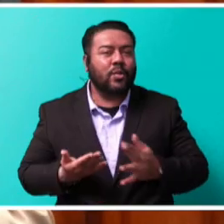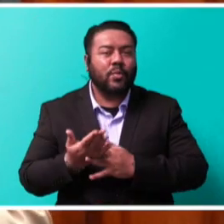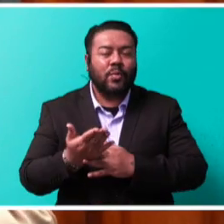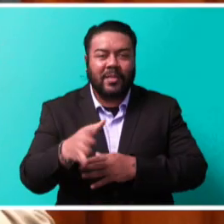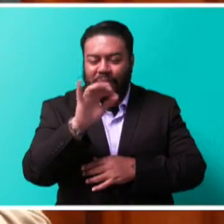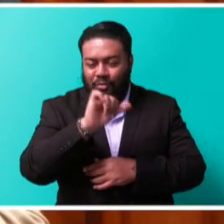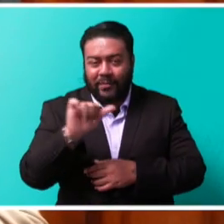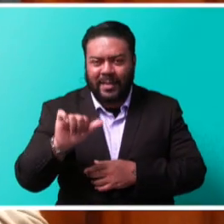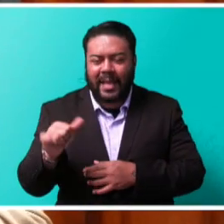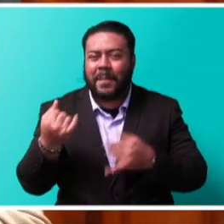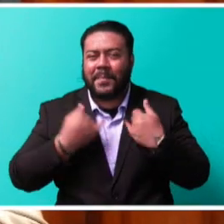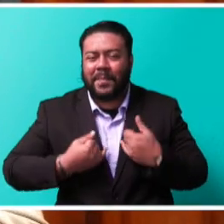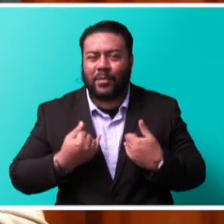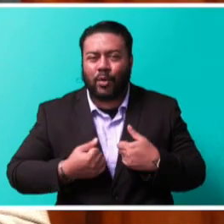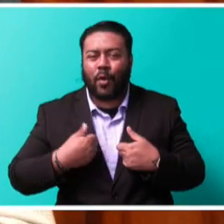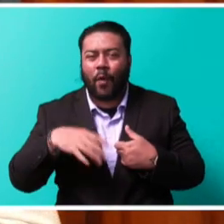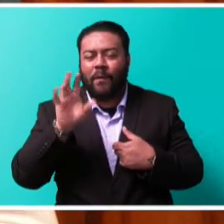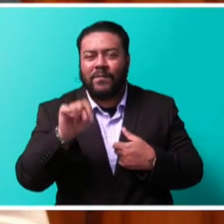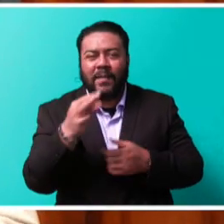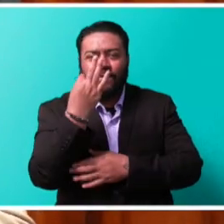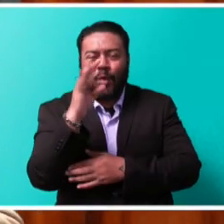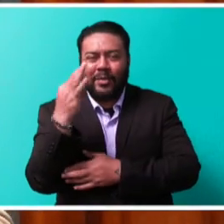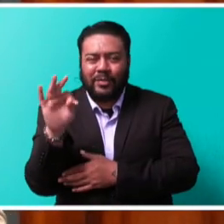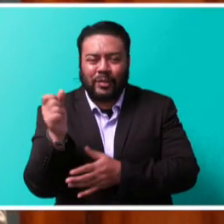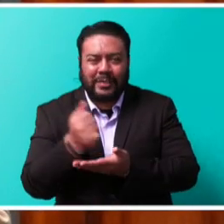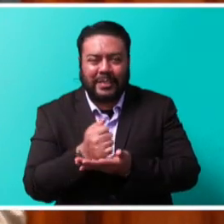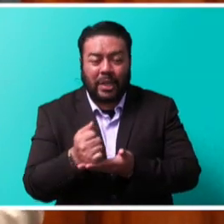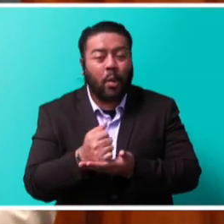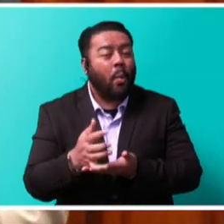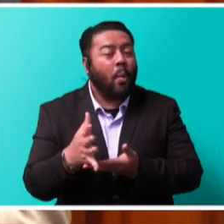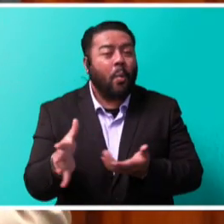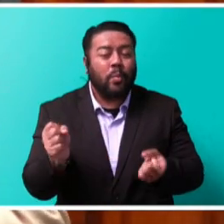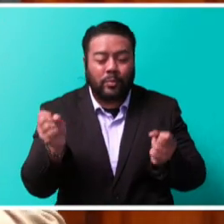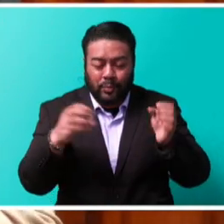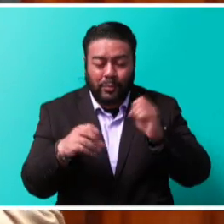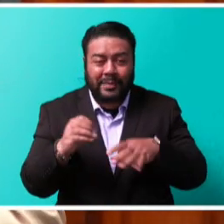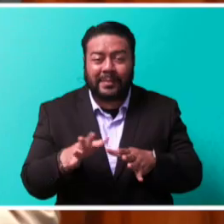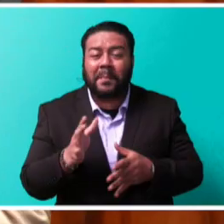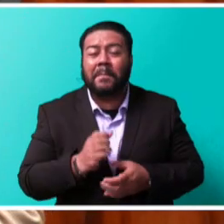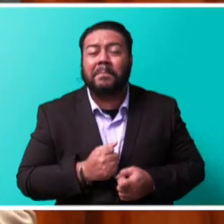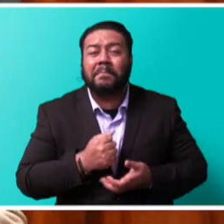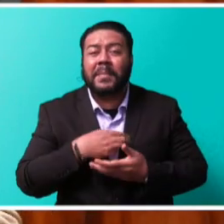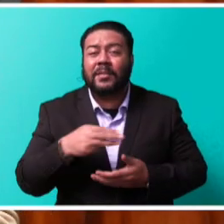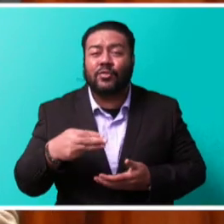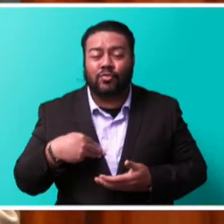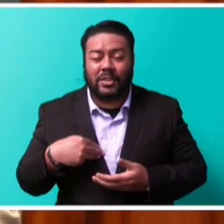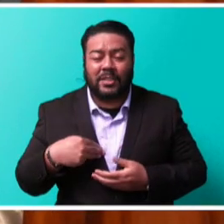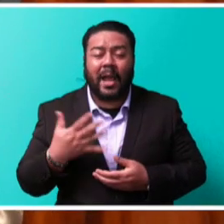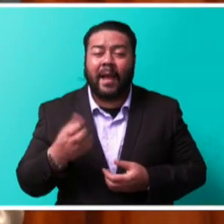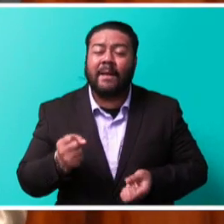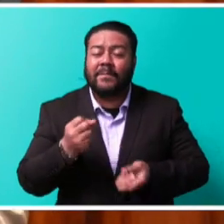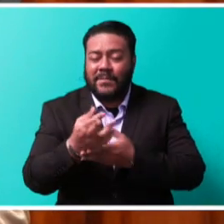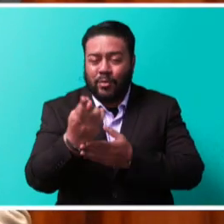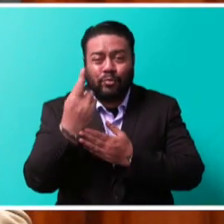and implementation phases of the Forestry Act. His contribution has greatly assisted the Ministry in ensuring that the legislation